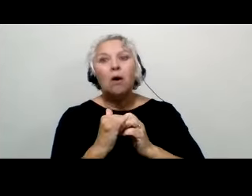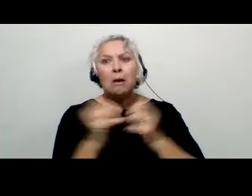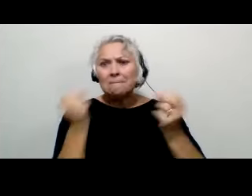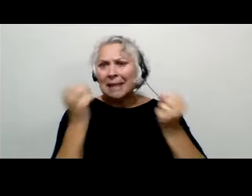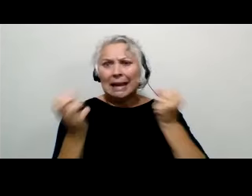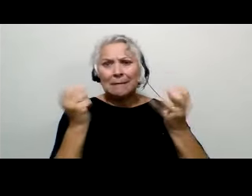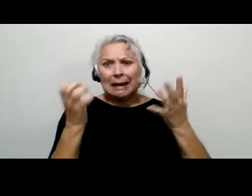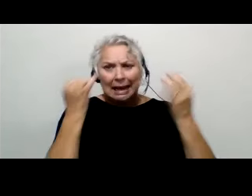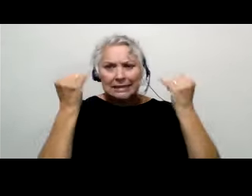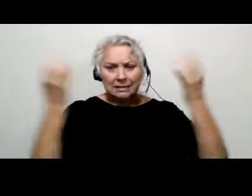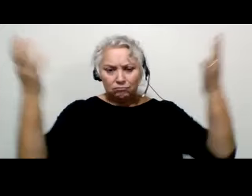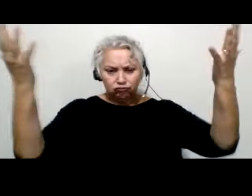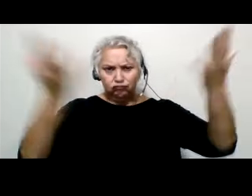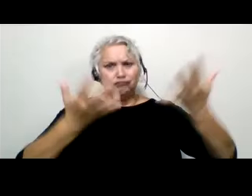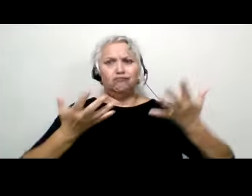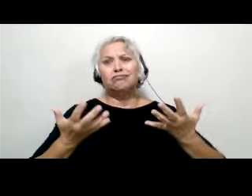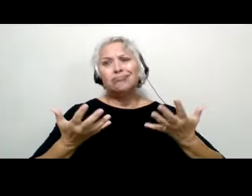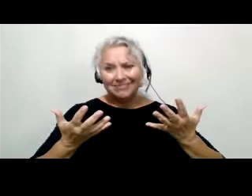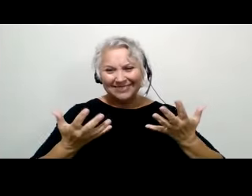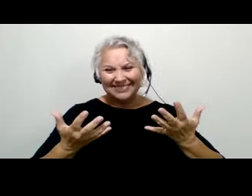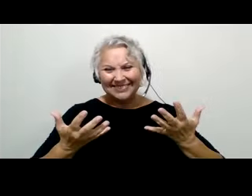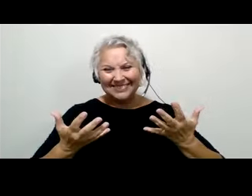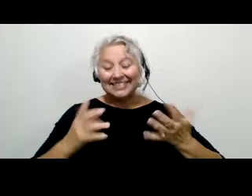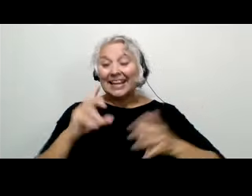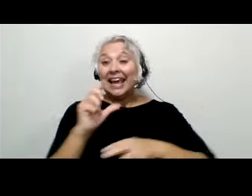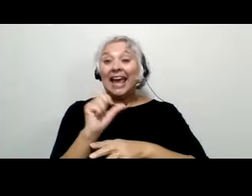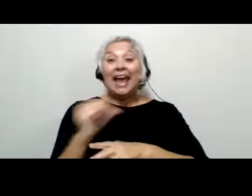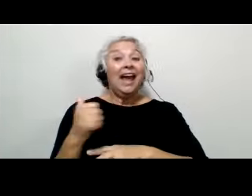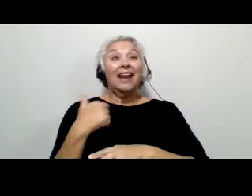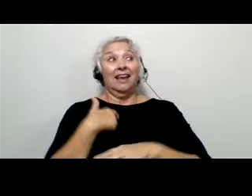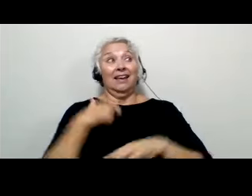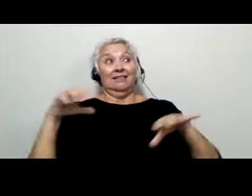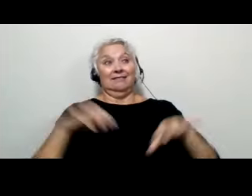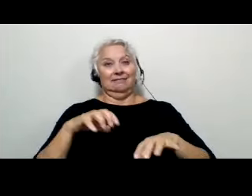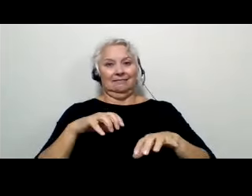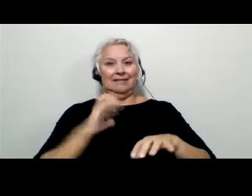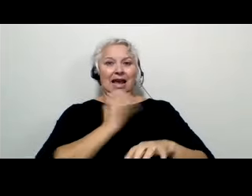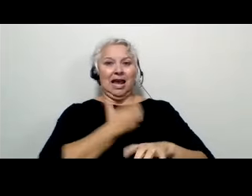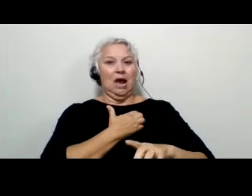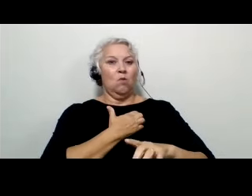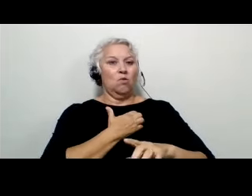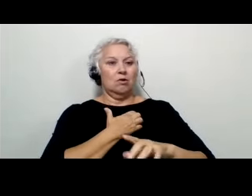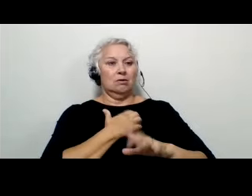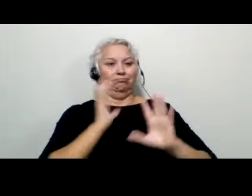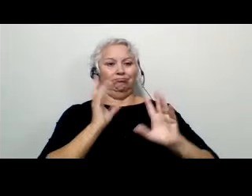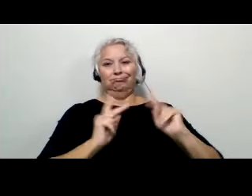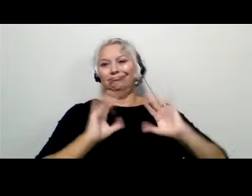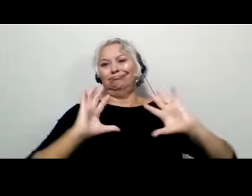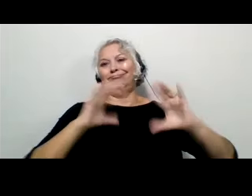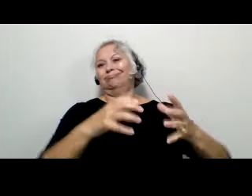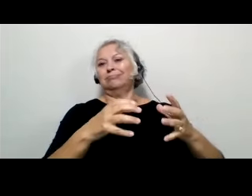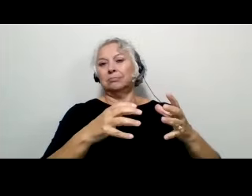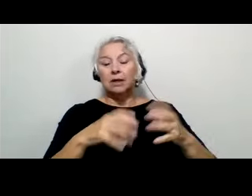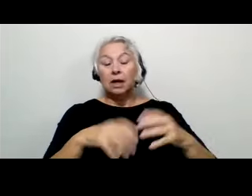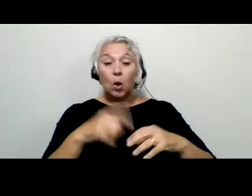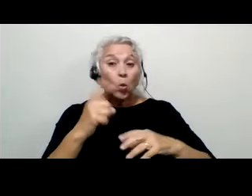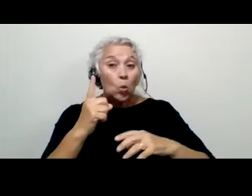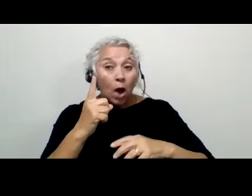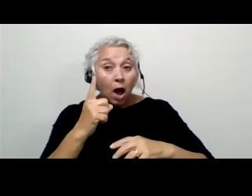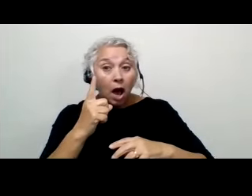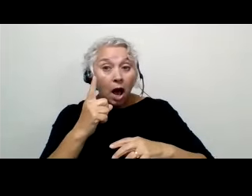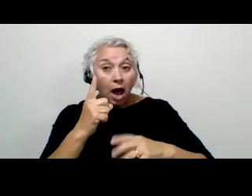ideas. And as with anything we do with our population, one way is not going to